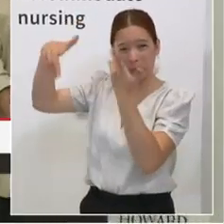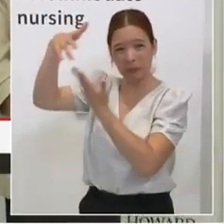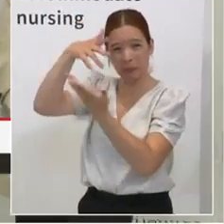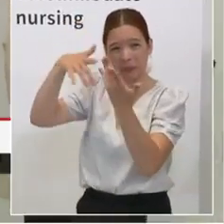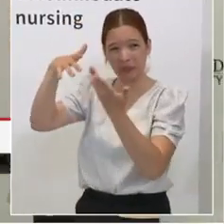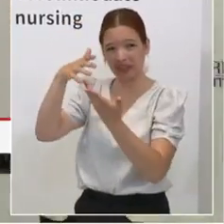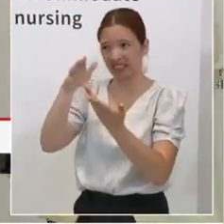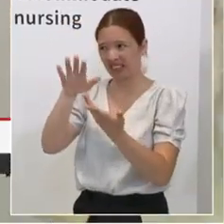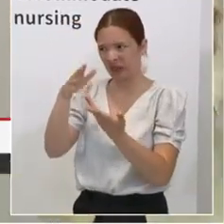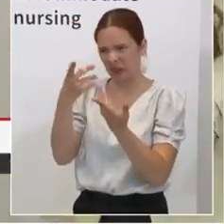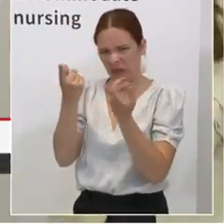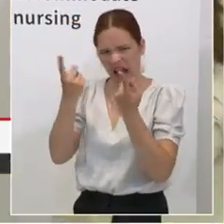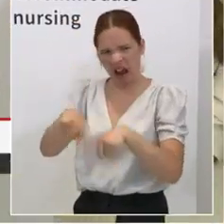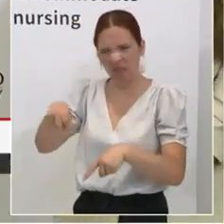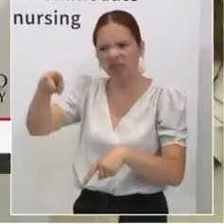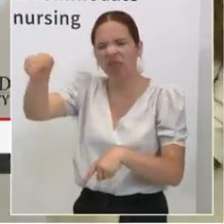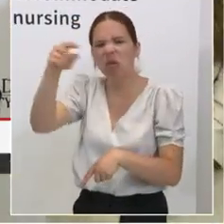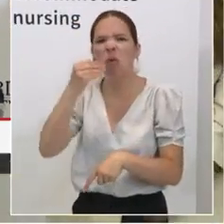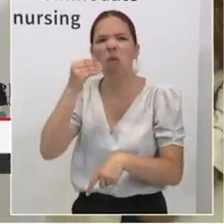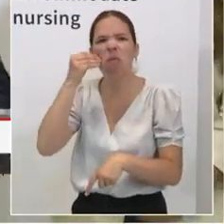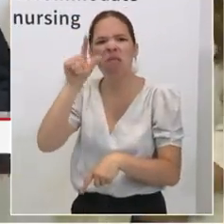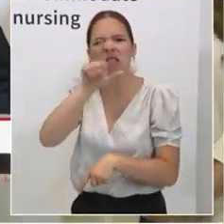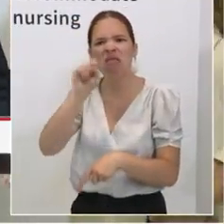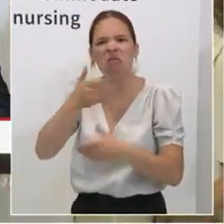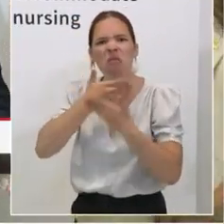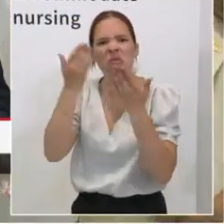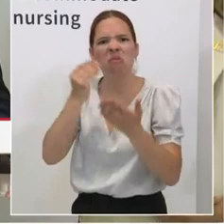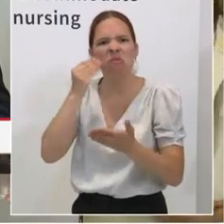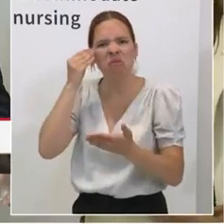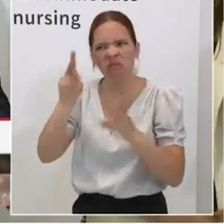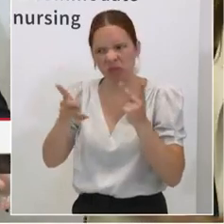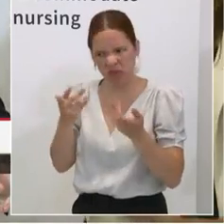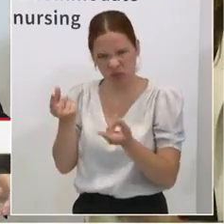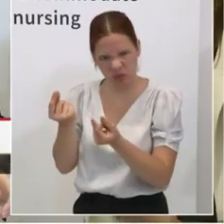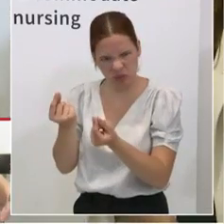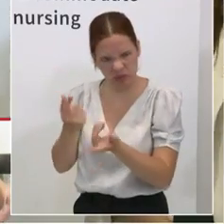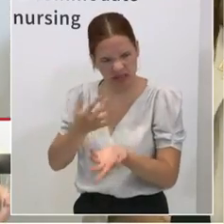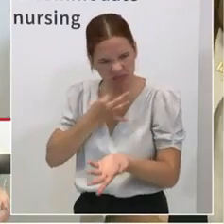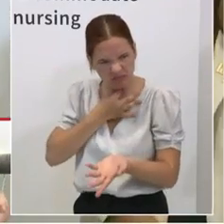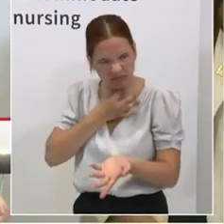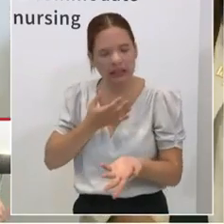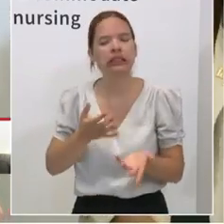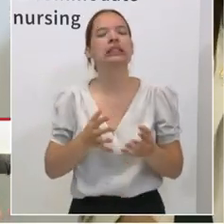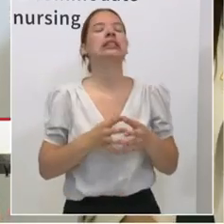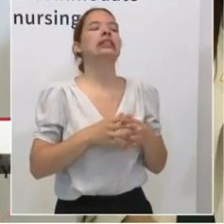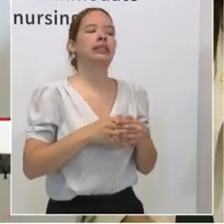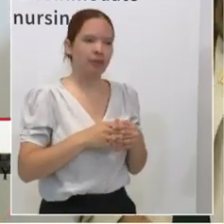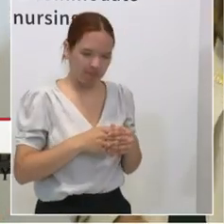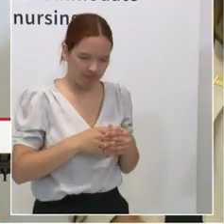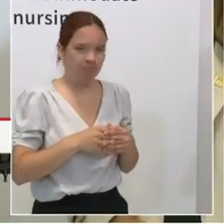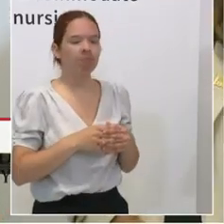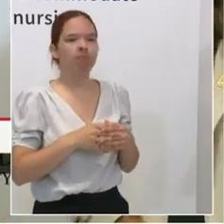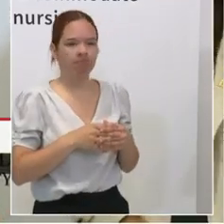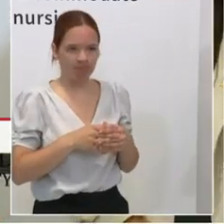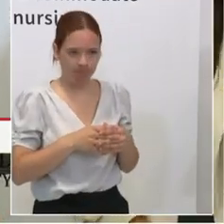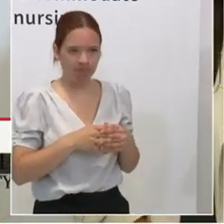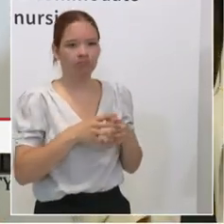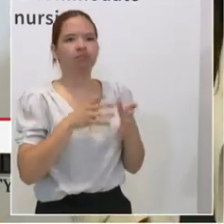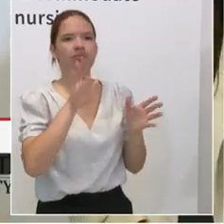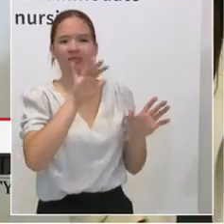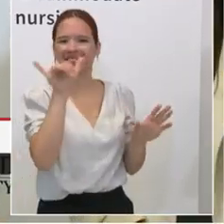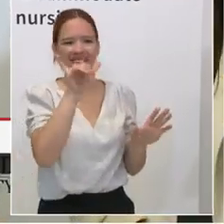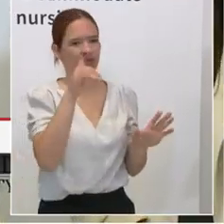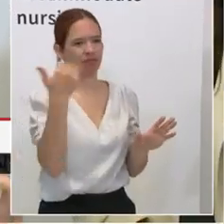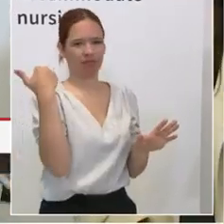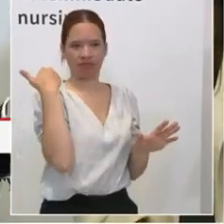So when we went into COVID a few years ago, we made the decision to keep our homeless facilities open